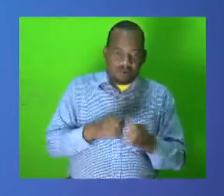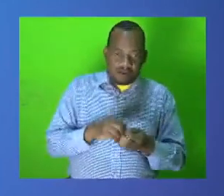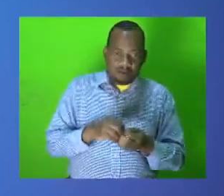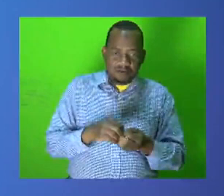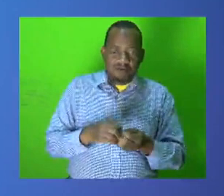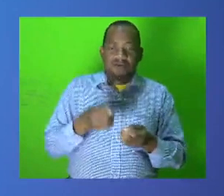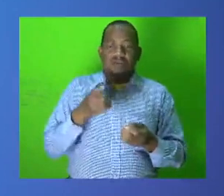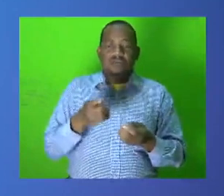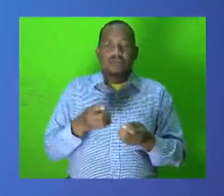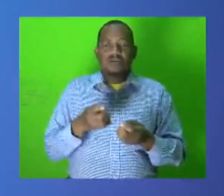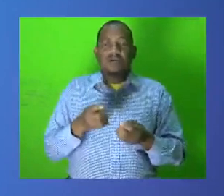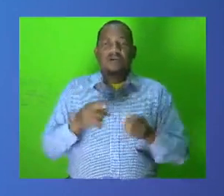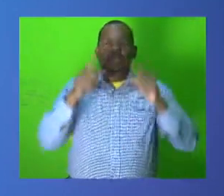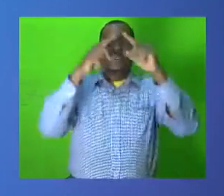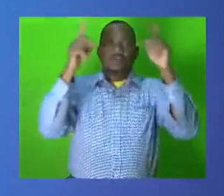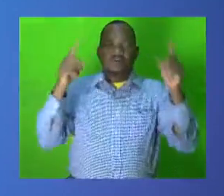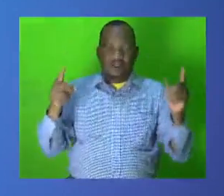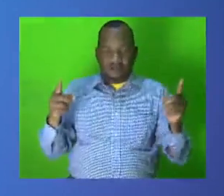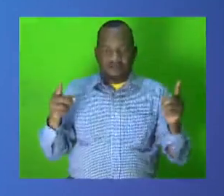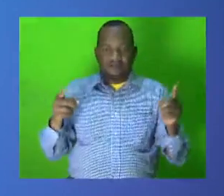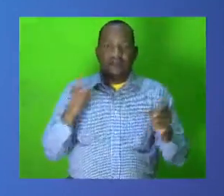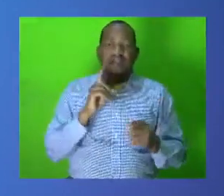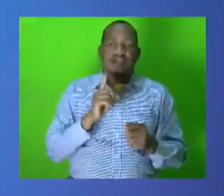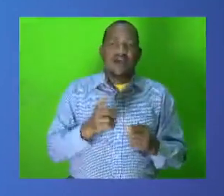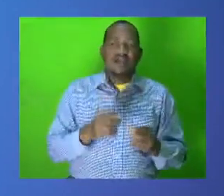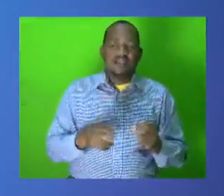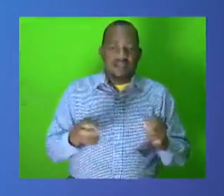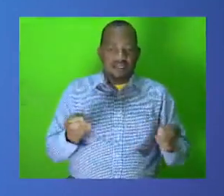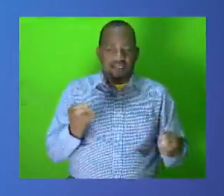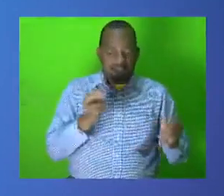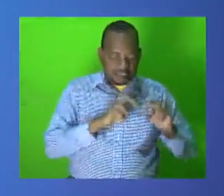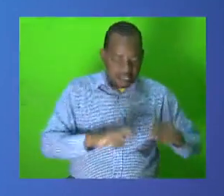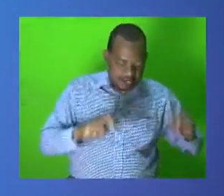So, geographers and others, scientists,